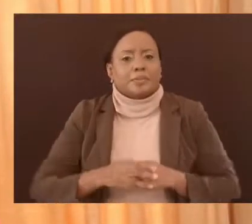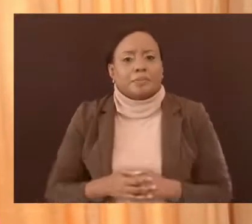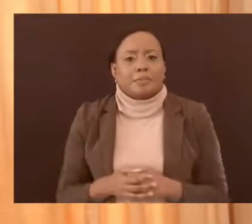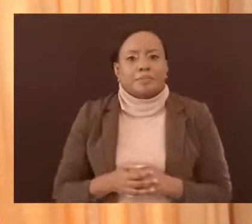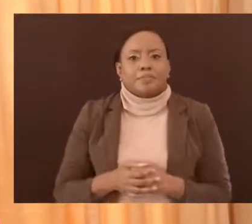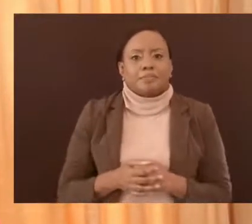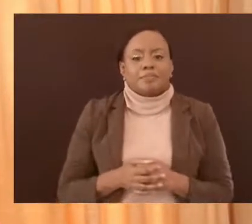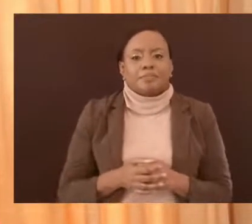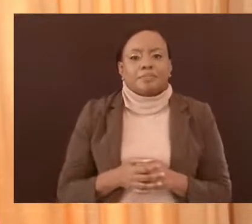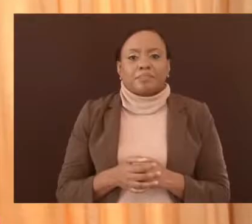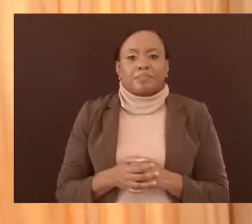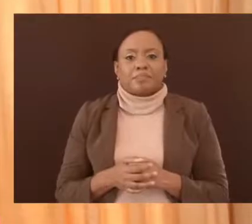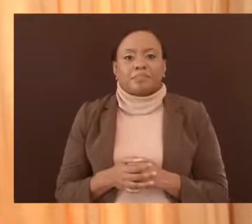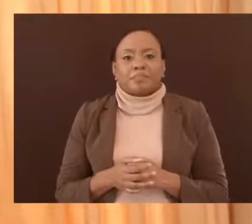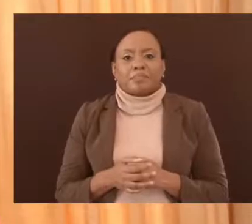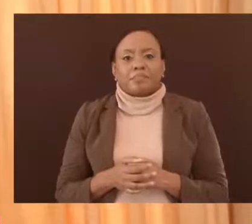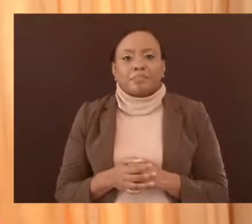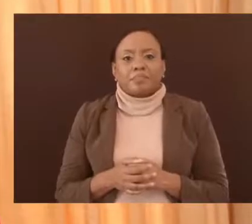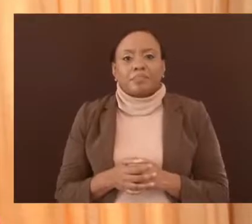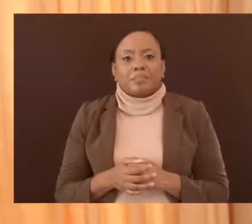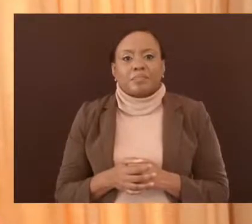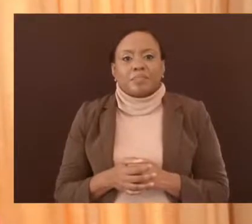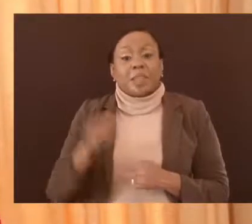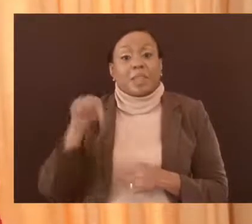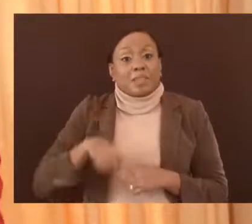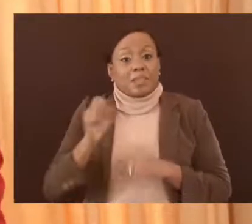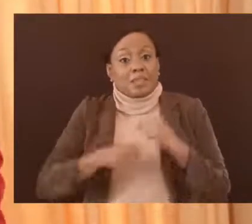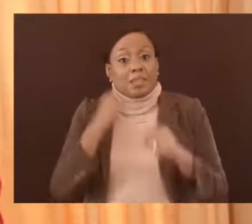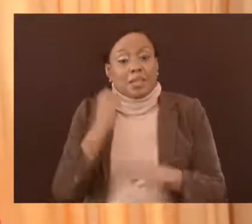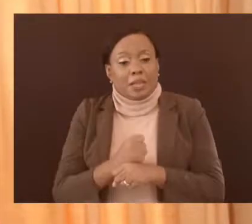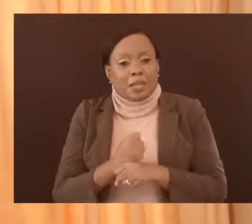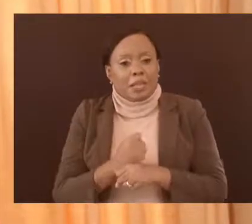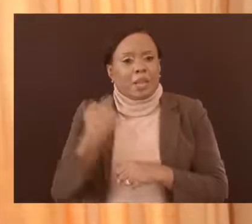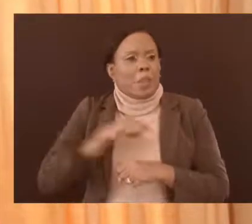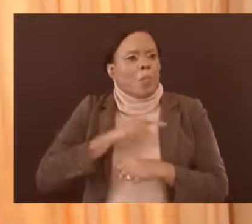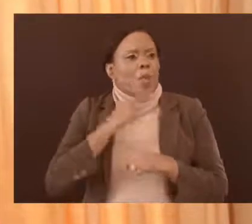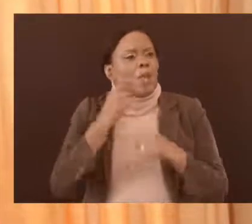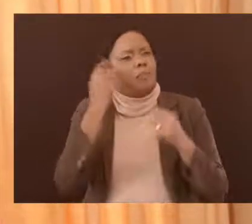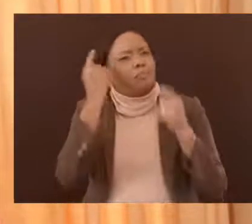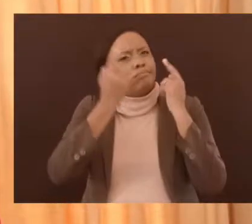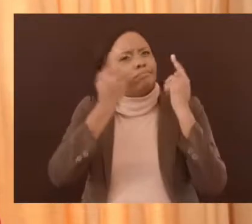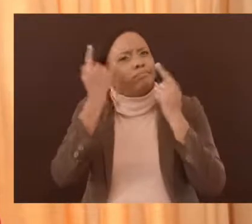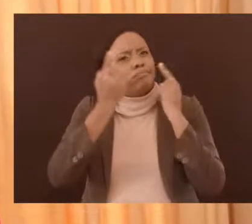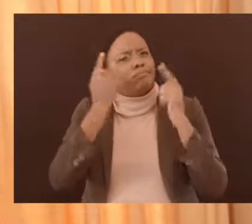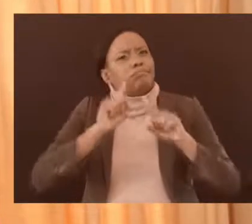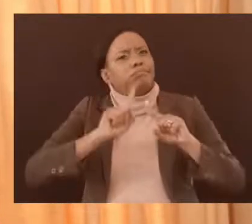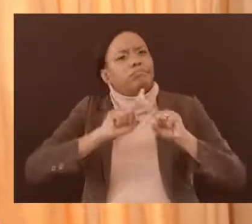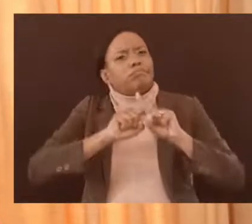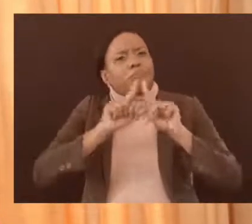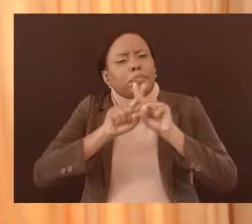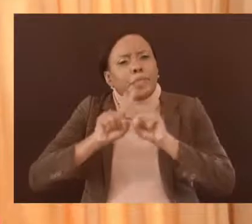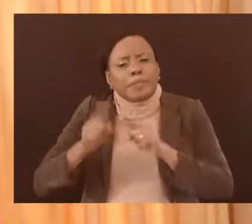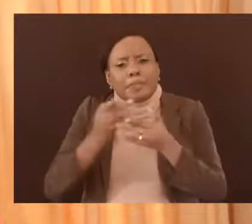for deferral was expanded to take into consideration factors which were induced by the pandemic.